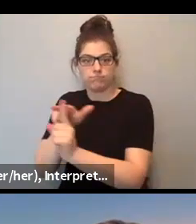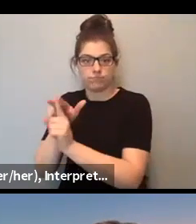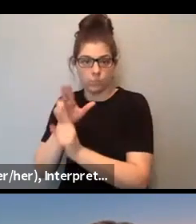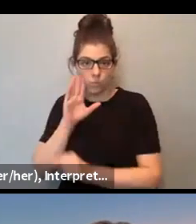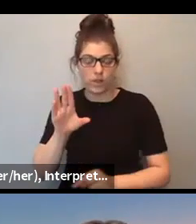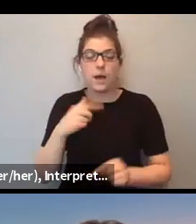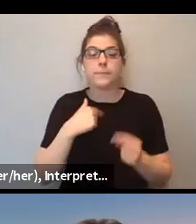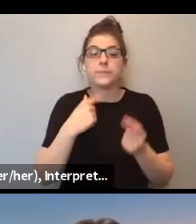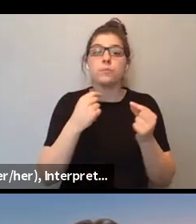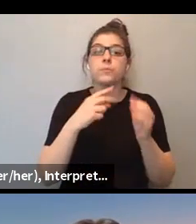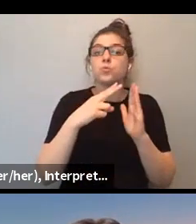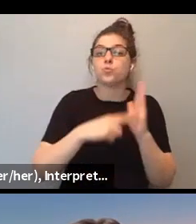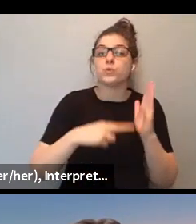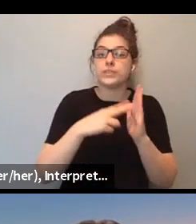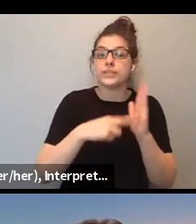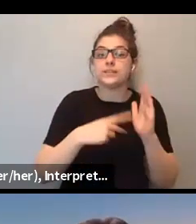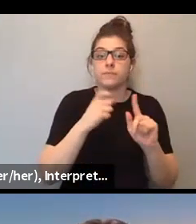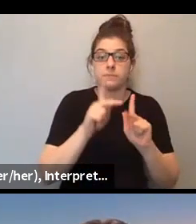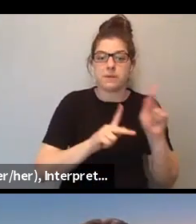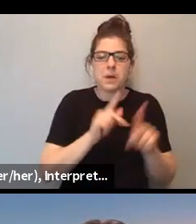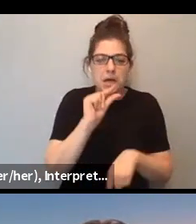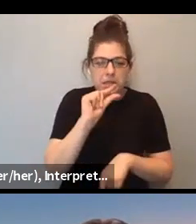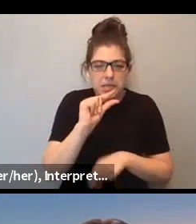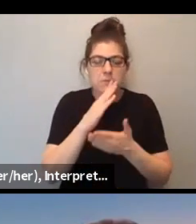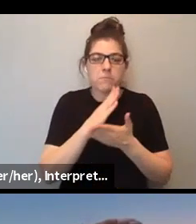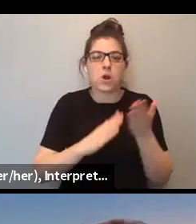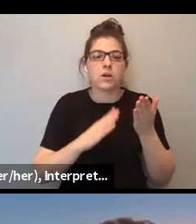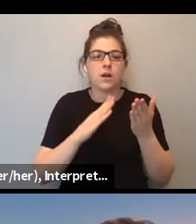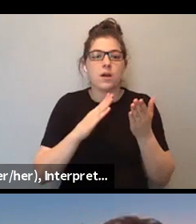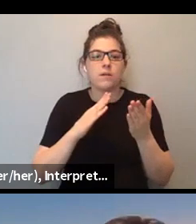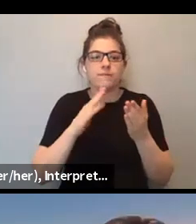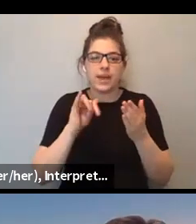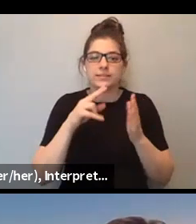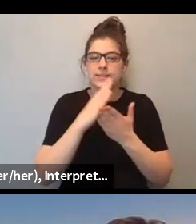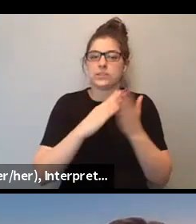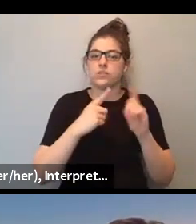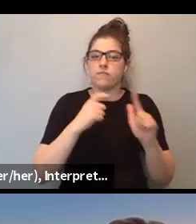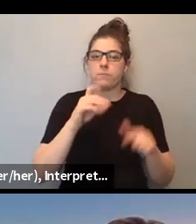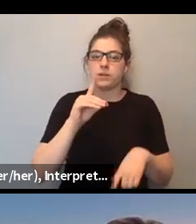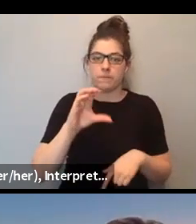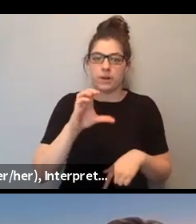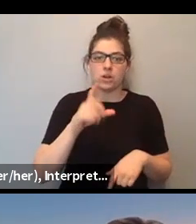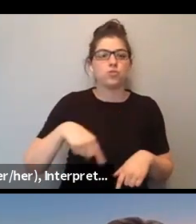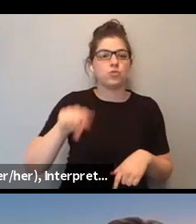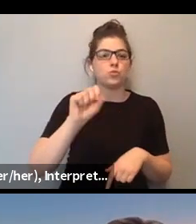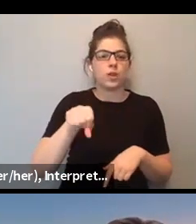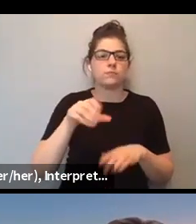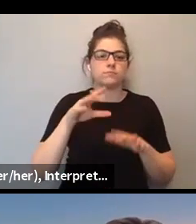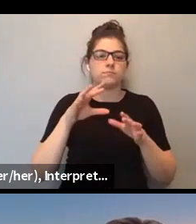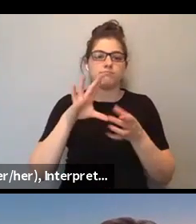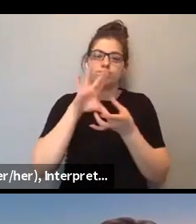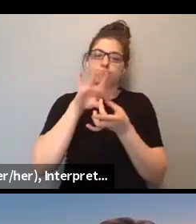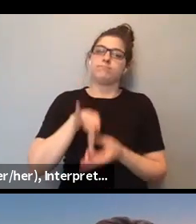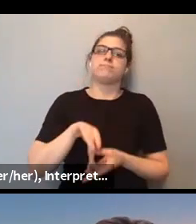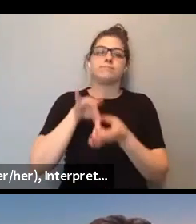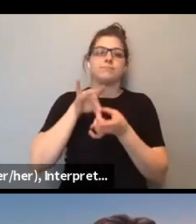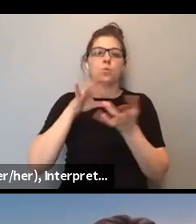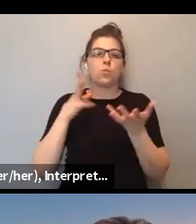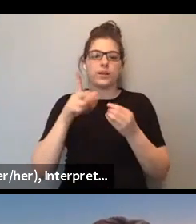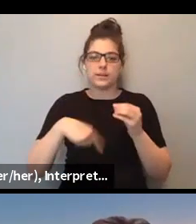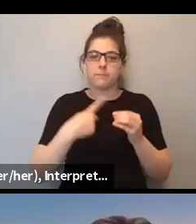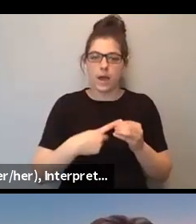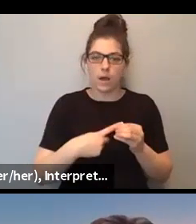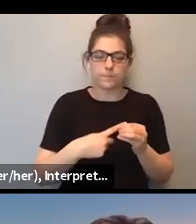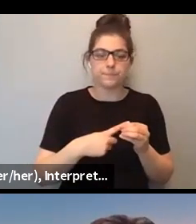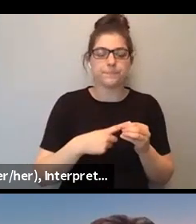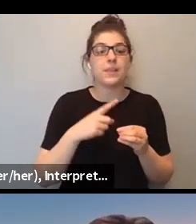for the attendees a little portion of that of a section from the document so that you can ground yourselves in what it's about. And then I'm going to ask a